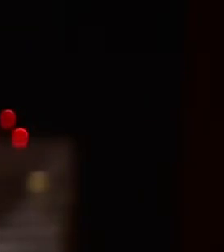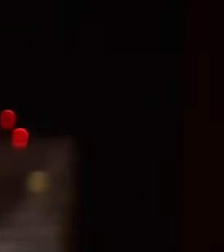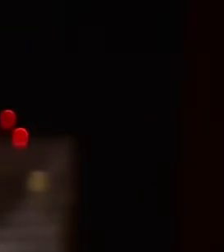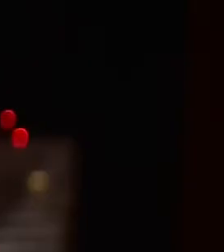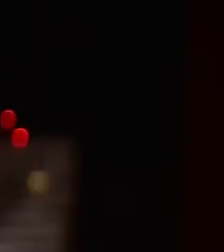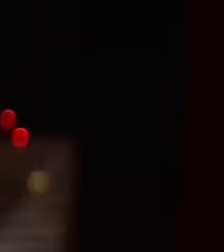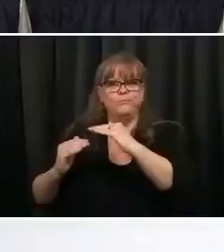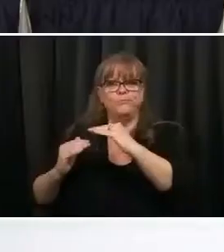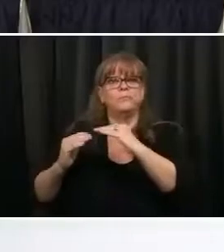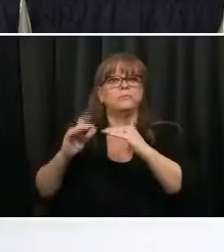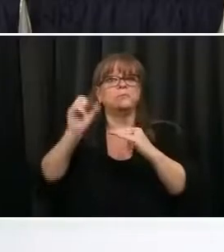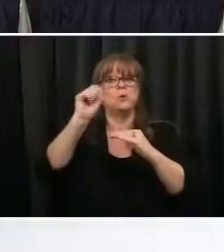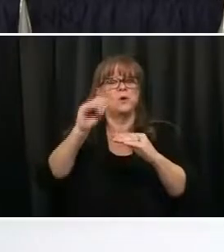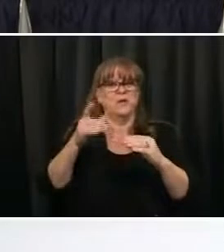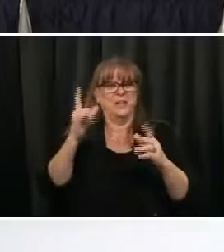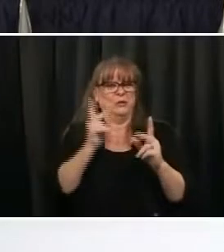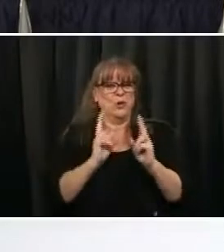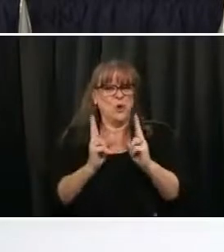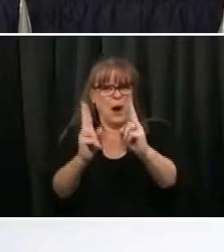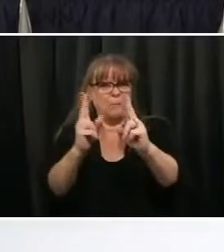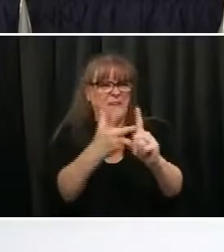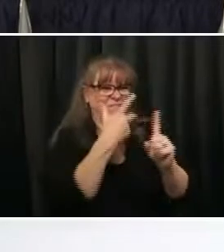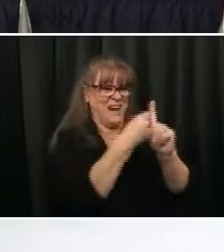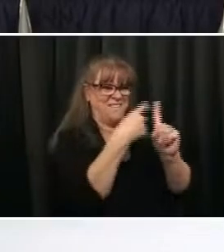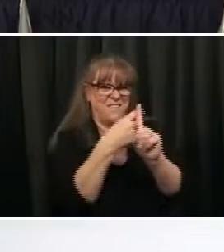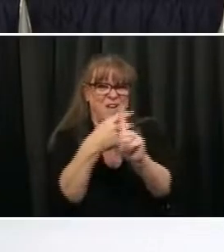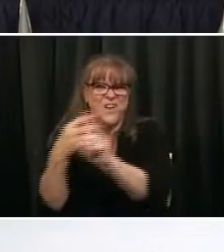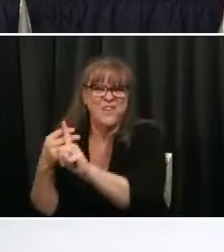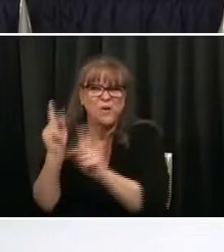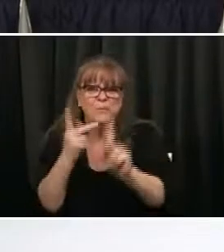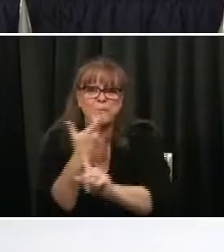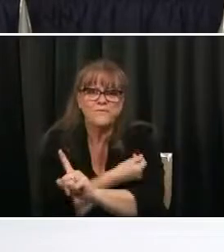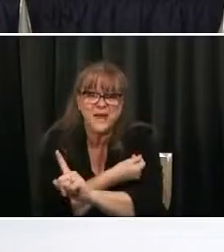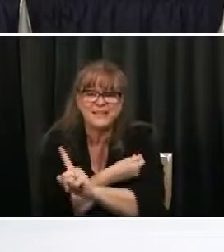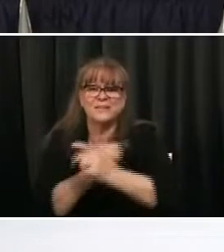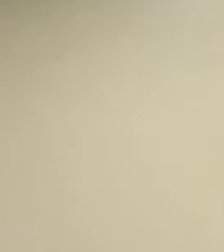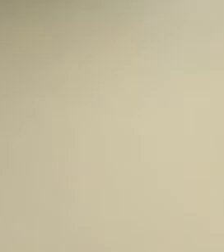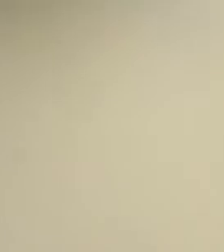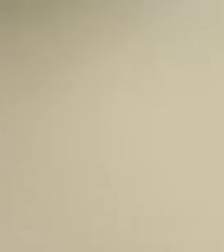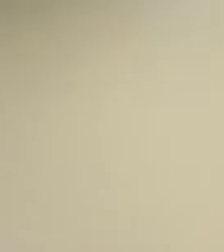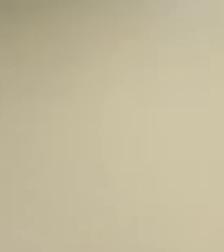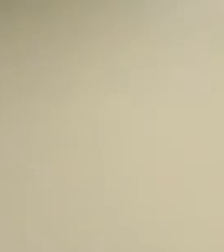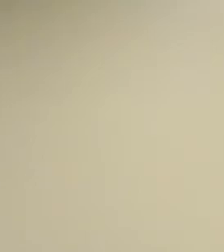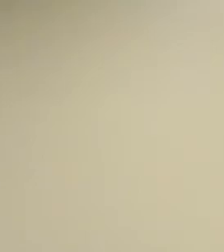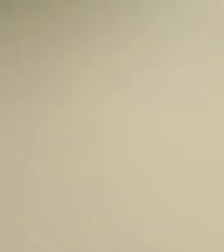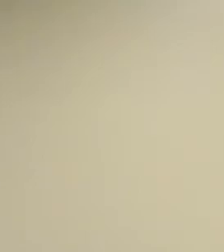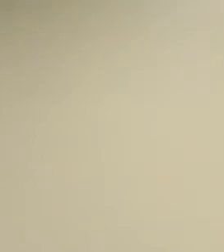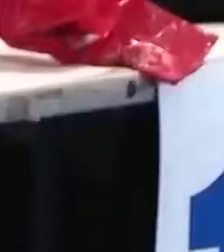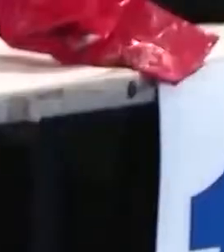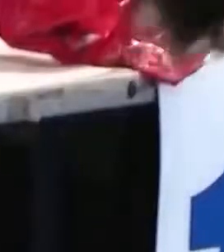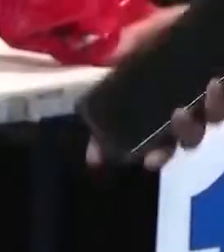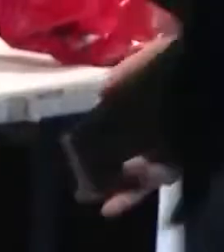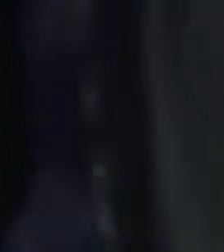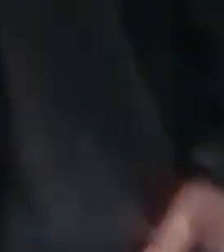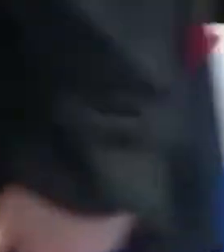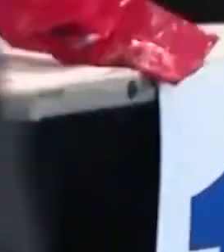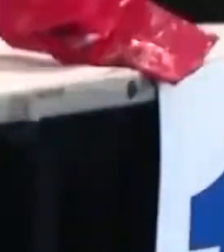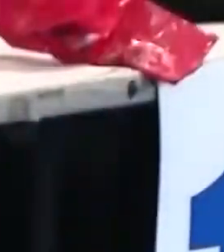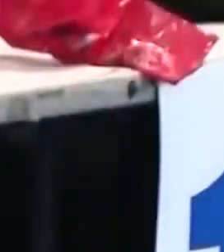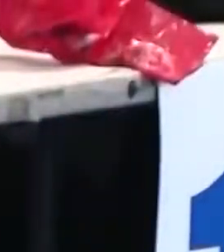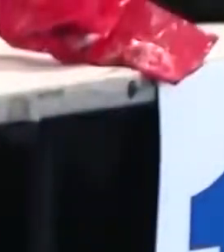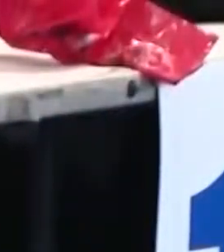programs. Today, I come before you extremely disappointed. Governor Polis shared the news he got from the general who runs Operation